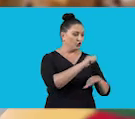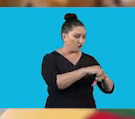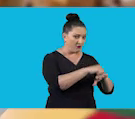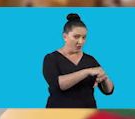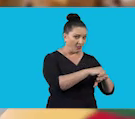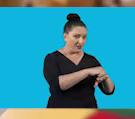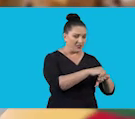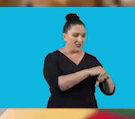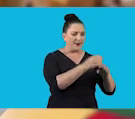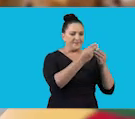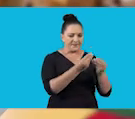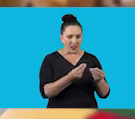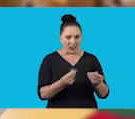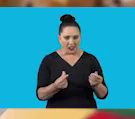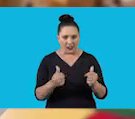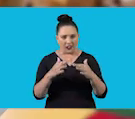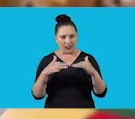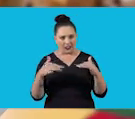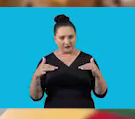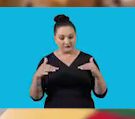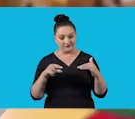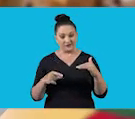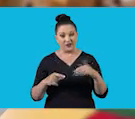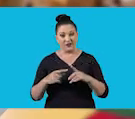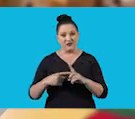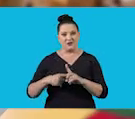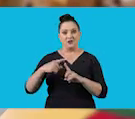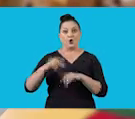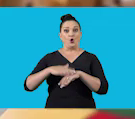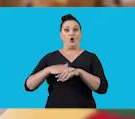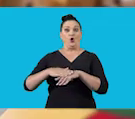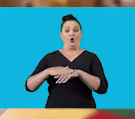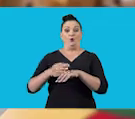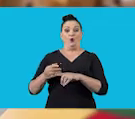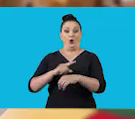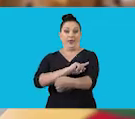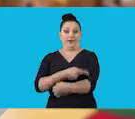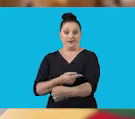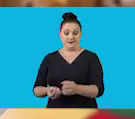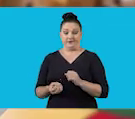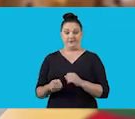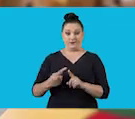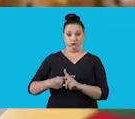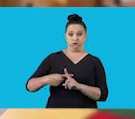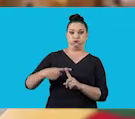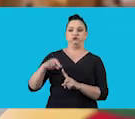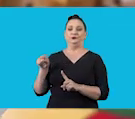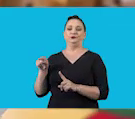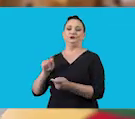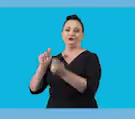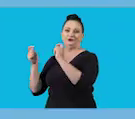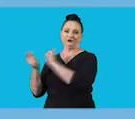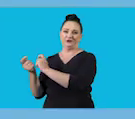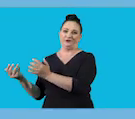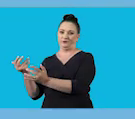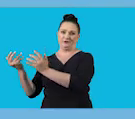it melts into a liquid, and then if you increase the energy, or add the energy, it is going to turn into a water vapor.